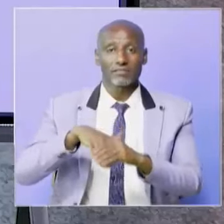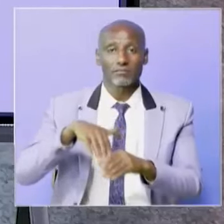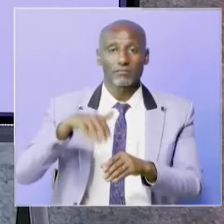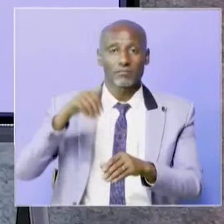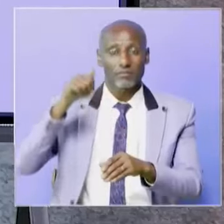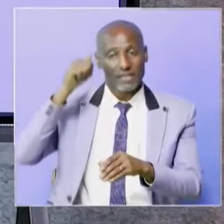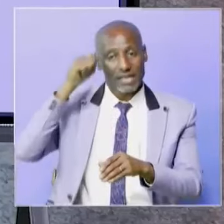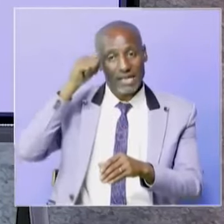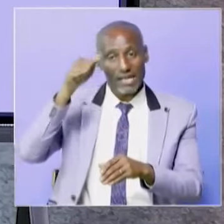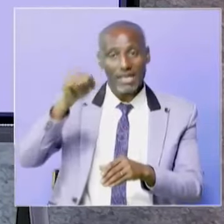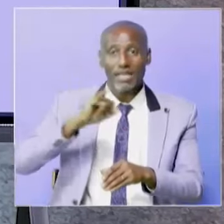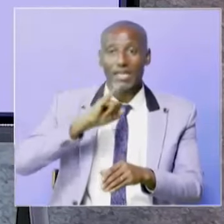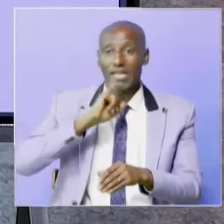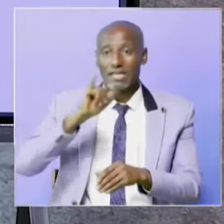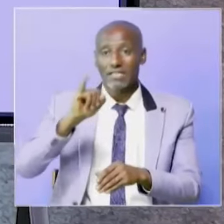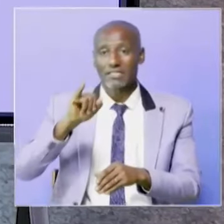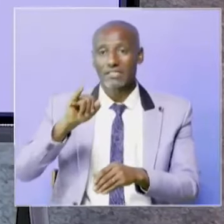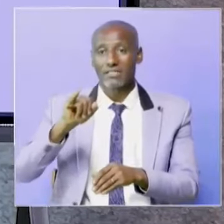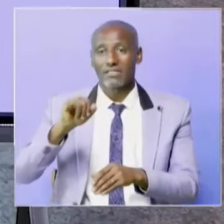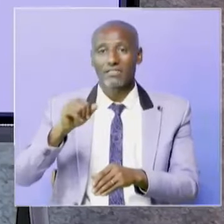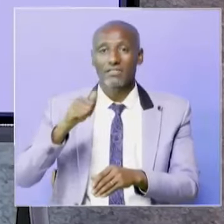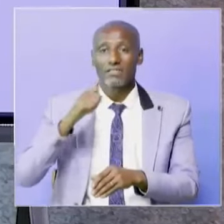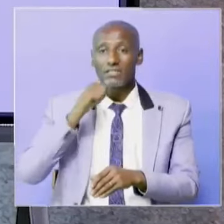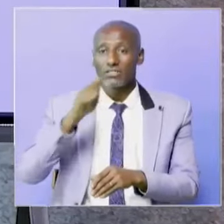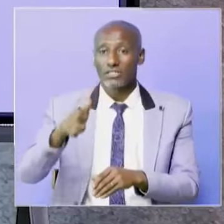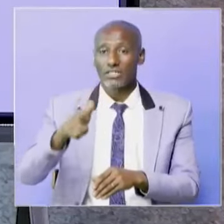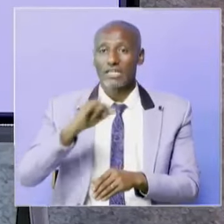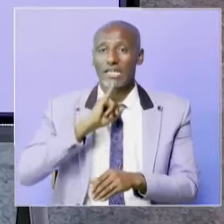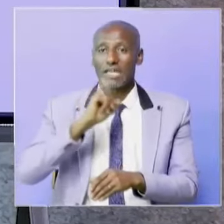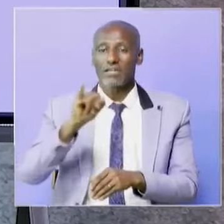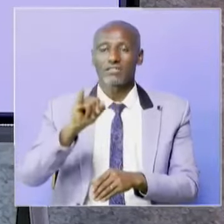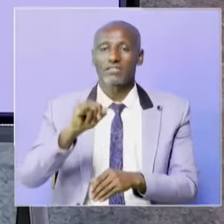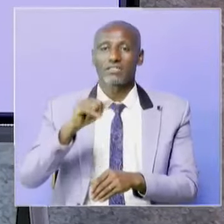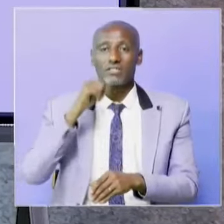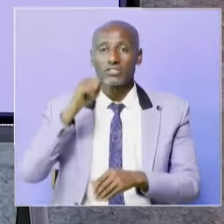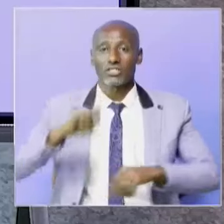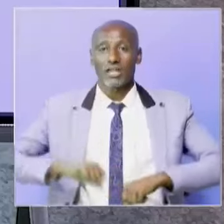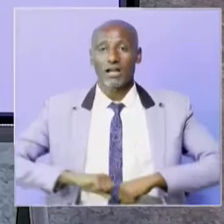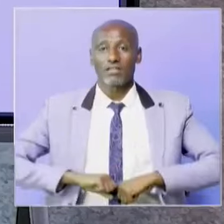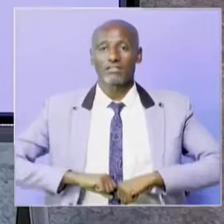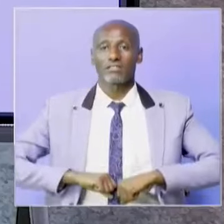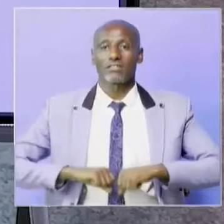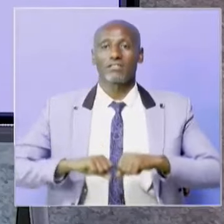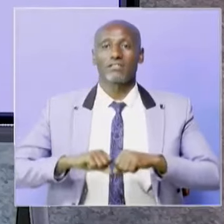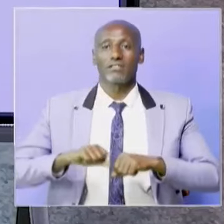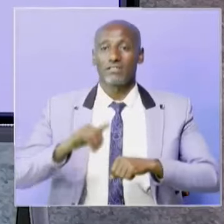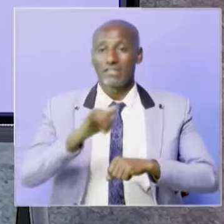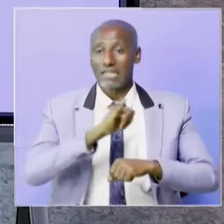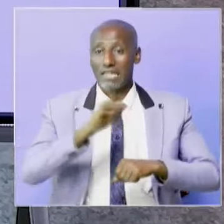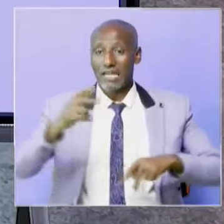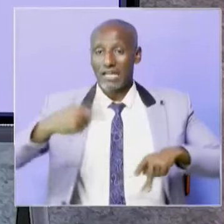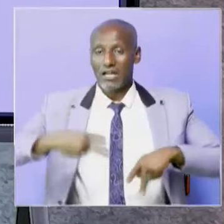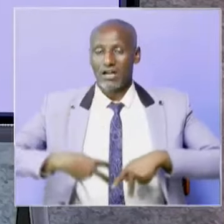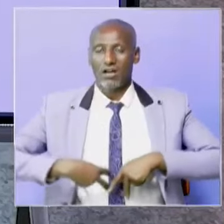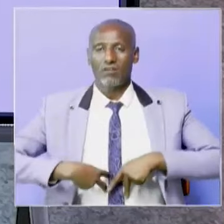introducing others, we can say he is, or she is, she has,